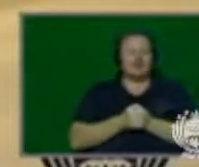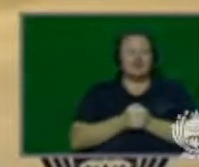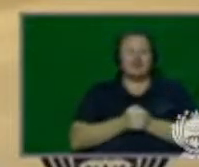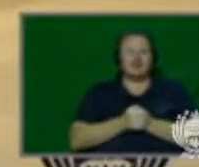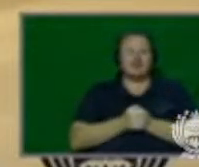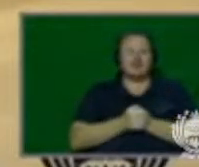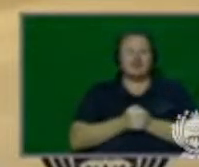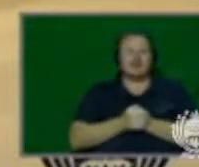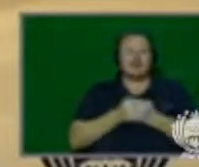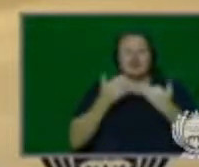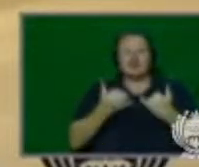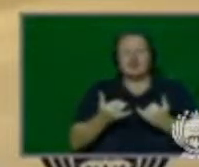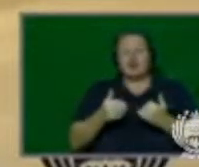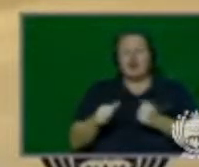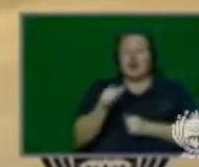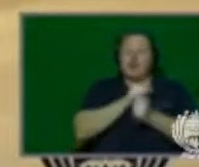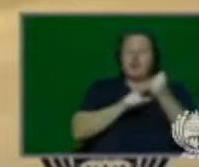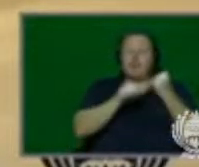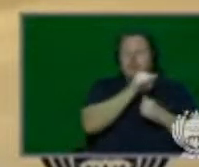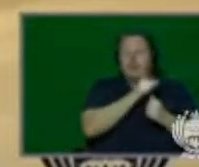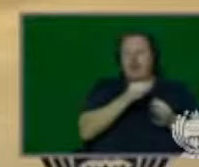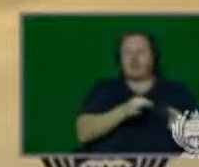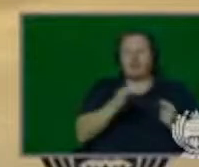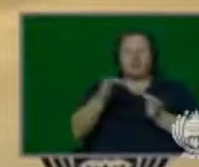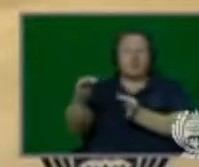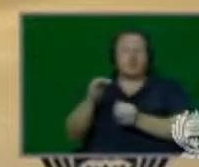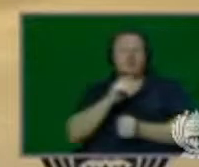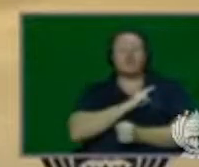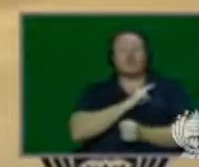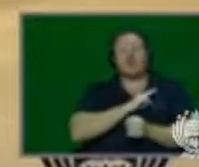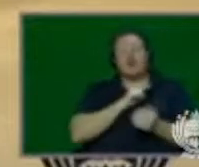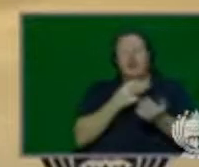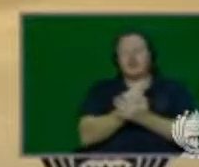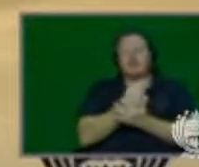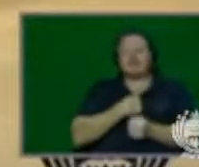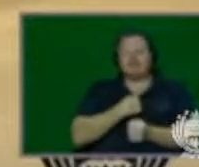Now, let me go back to the postponement, as I've apologized.